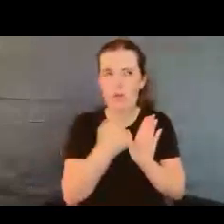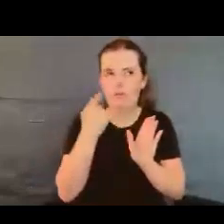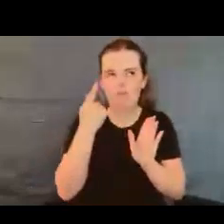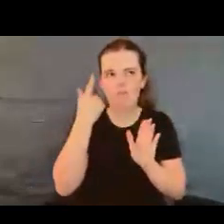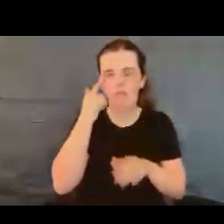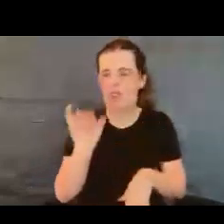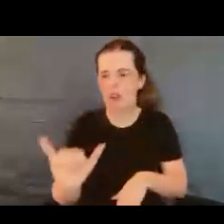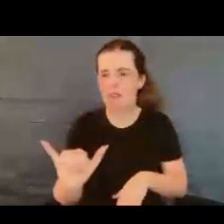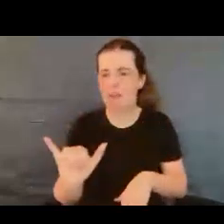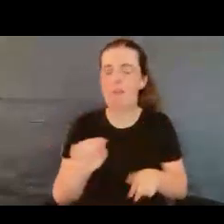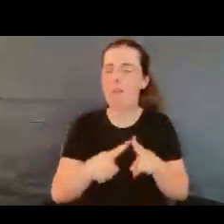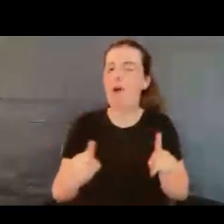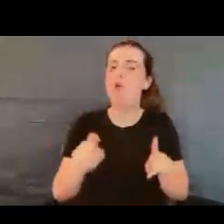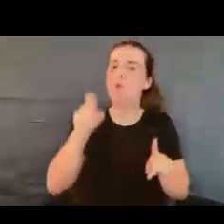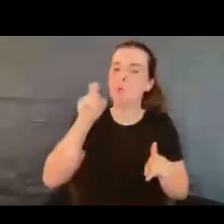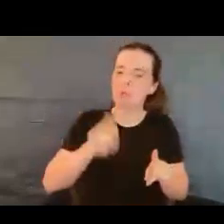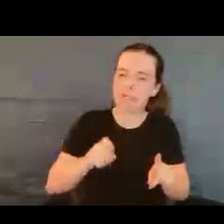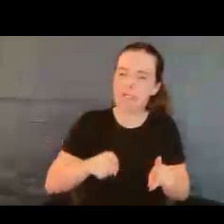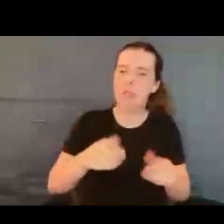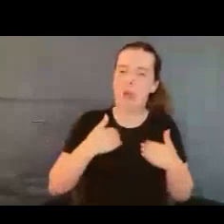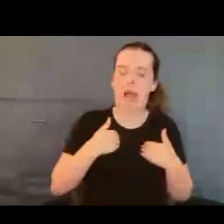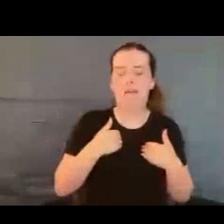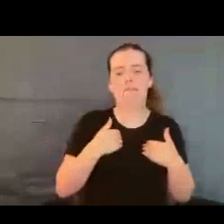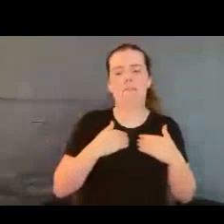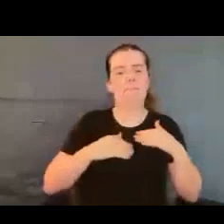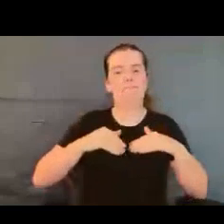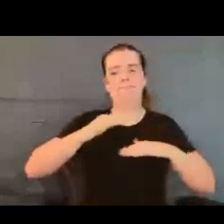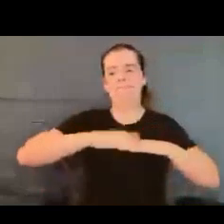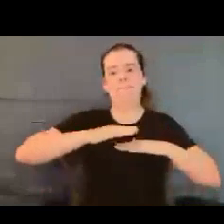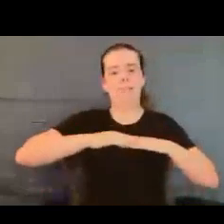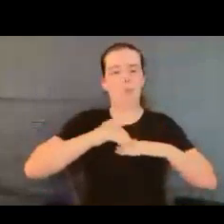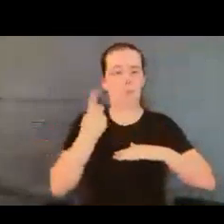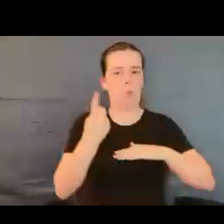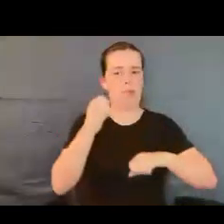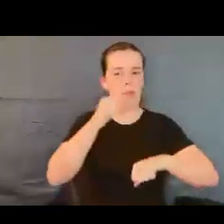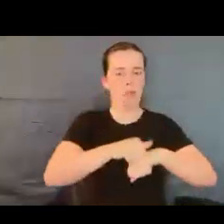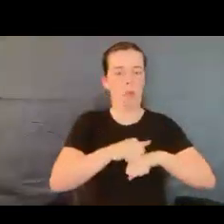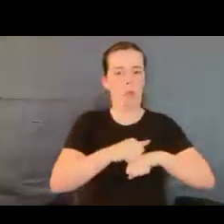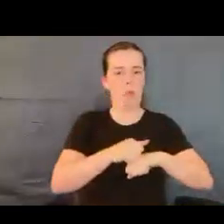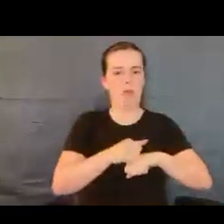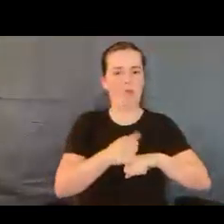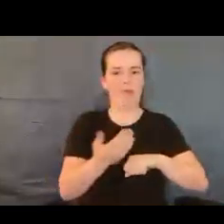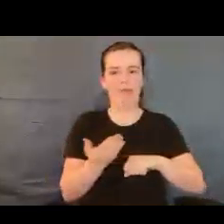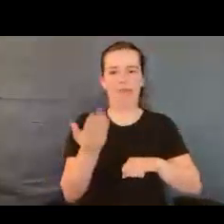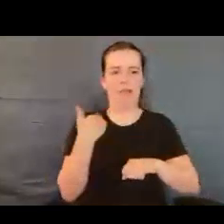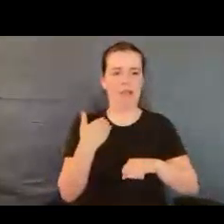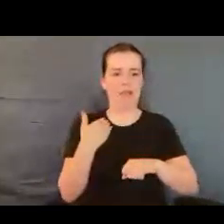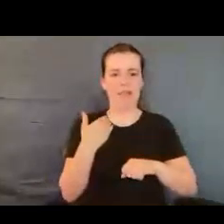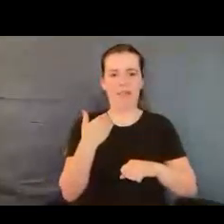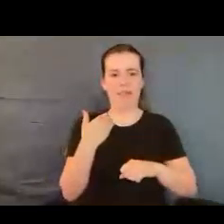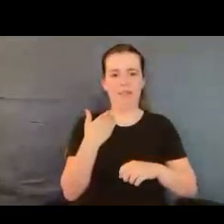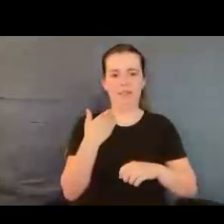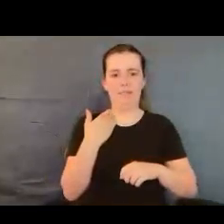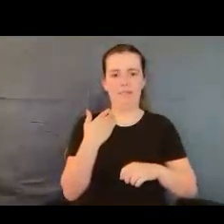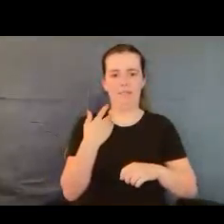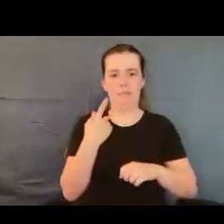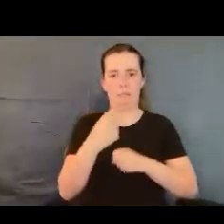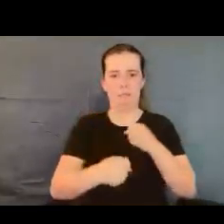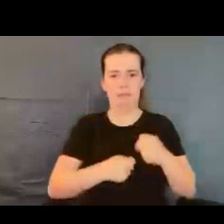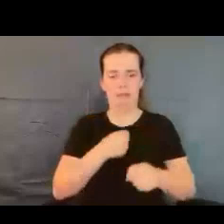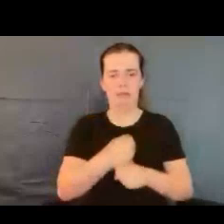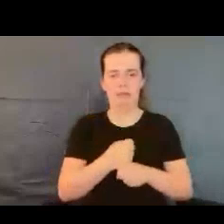have to have at least one stone in the last 24 months to apply them to the lottery entry for any given year. I think it's